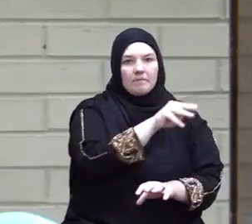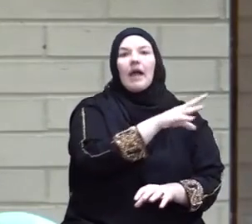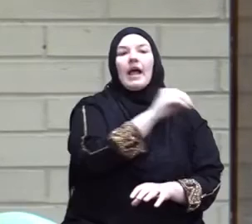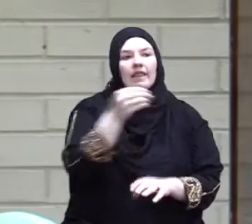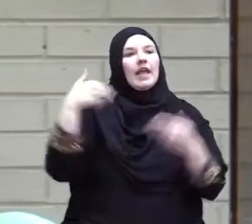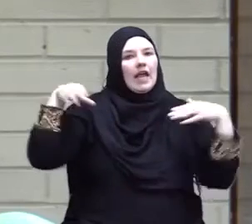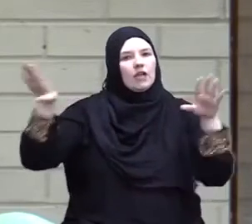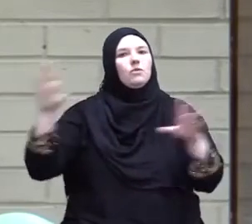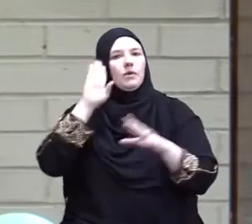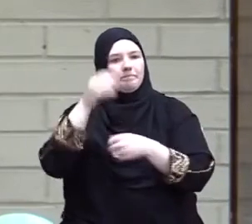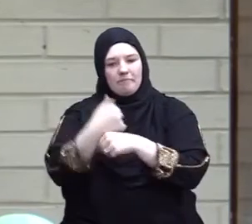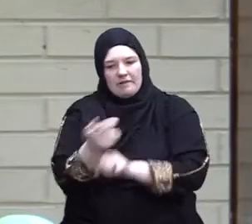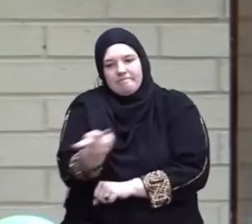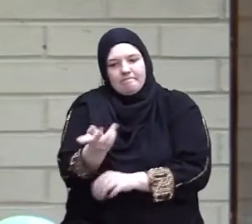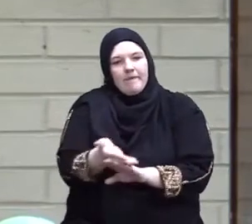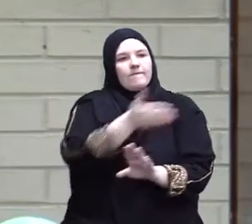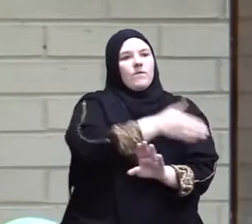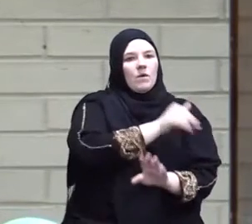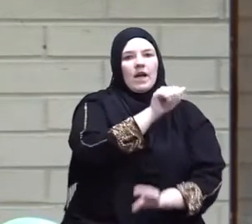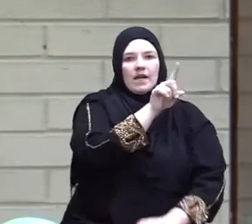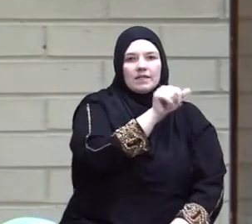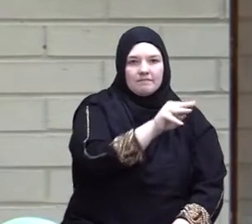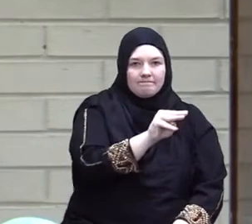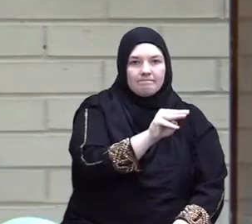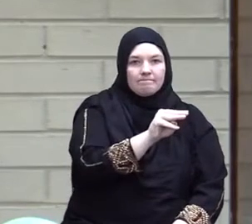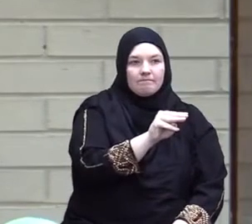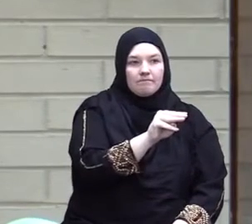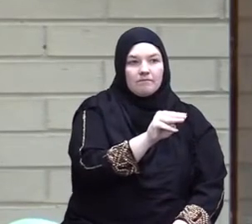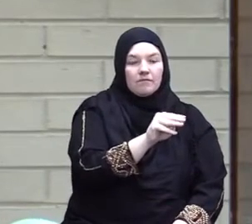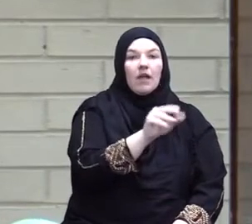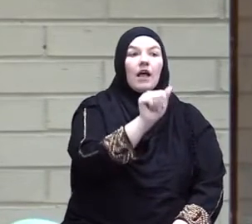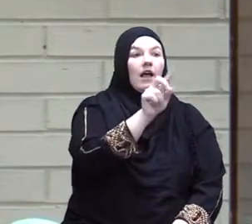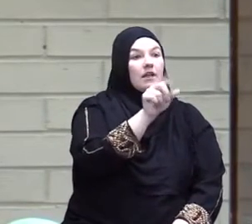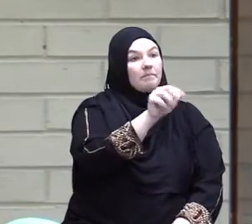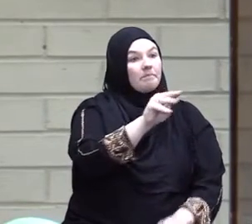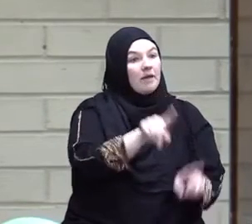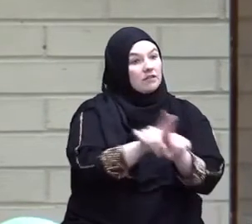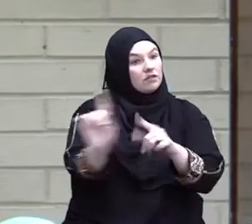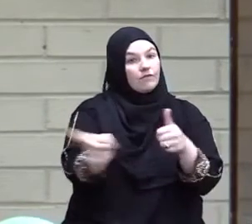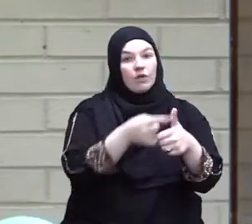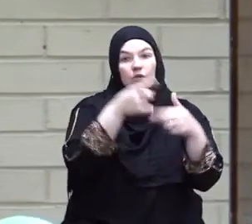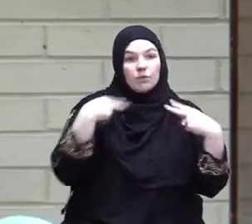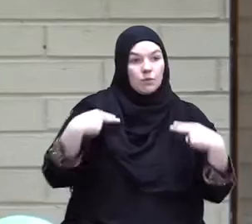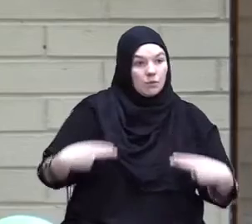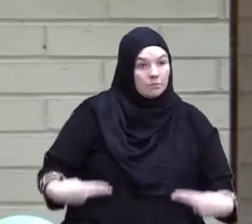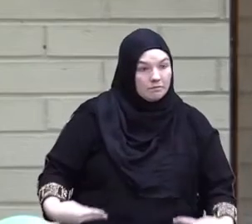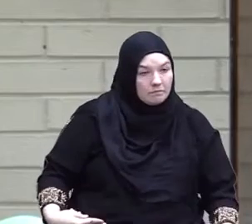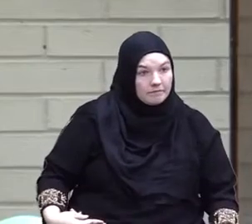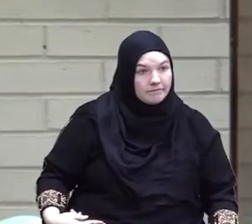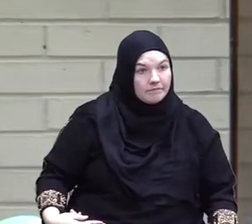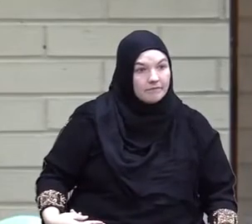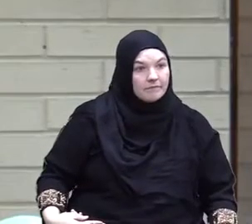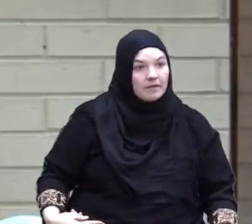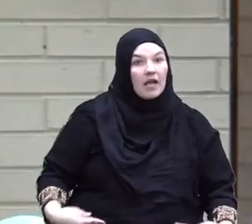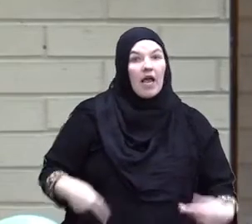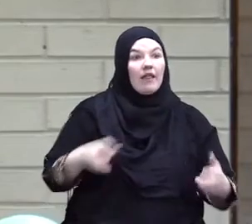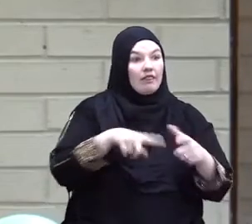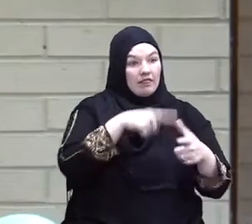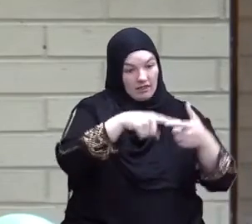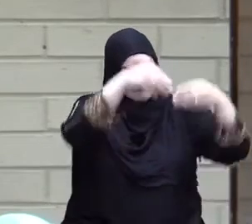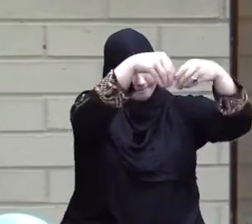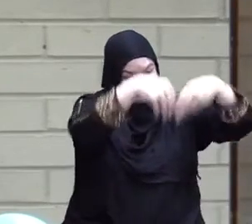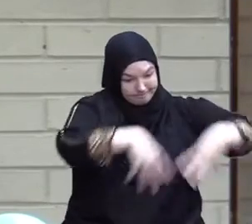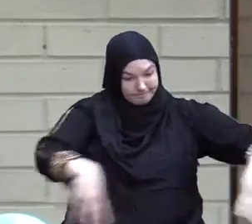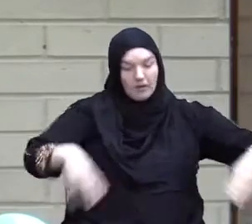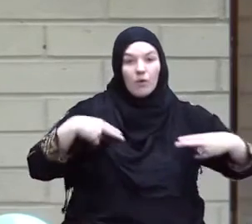were created before Adam. So Adam, as the first human being, and humans as the children of